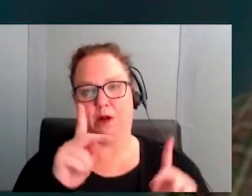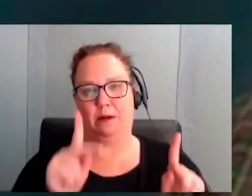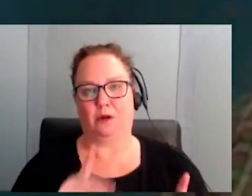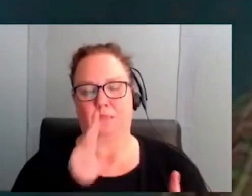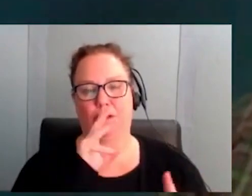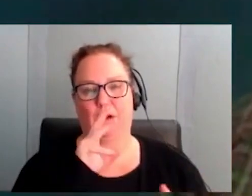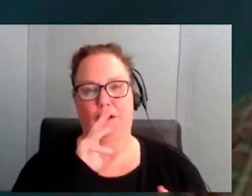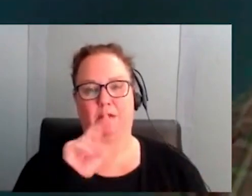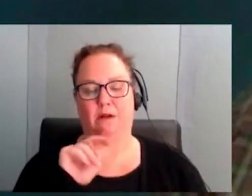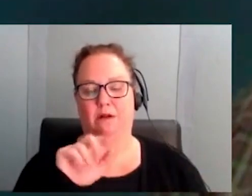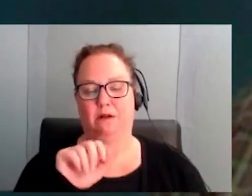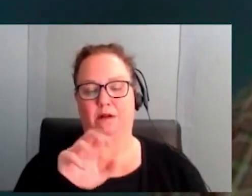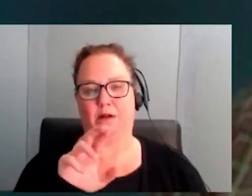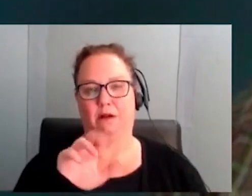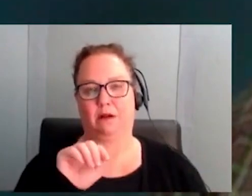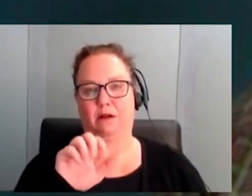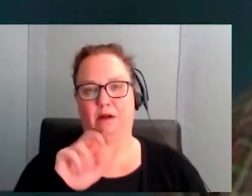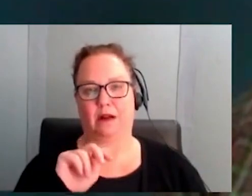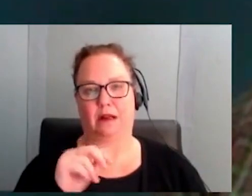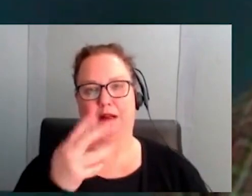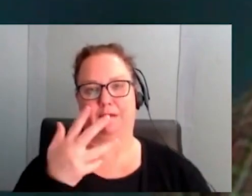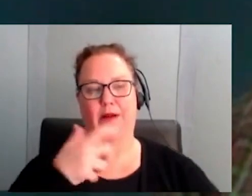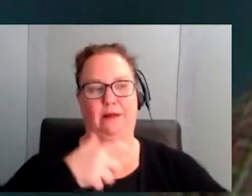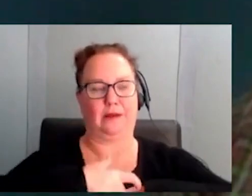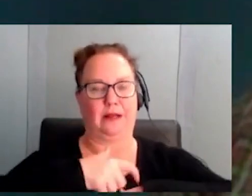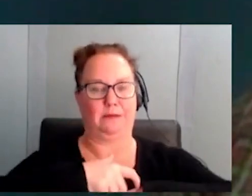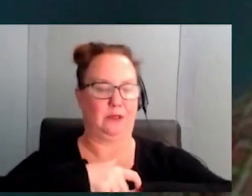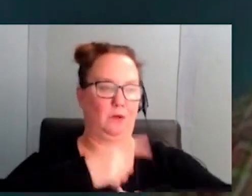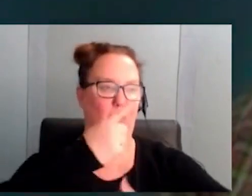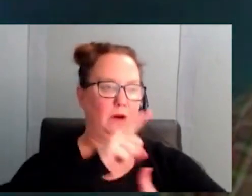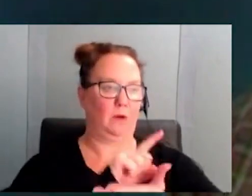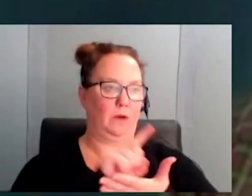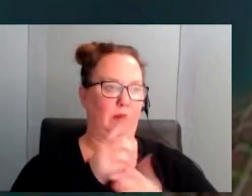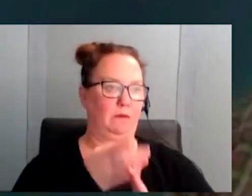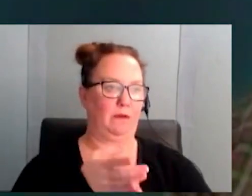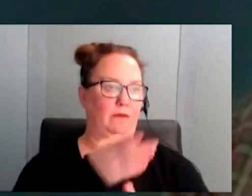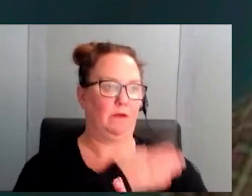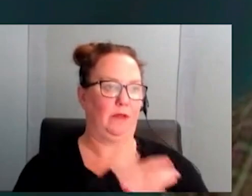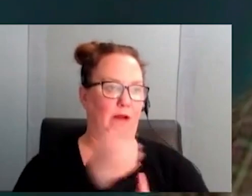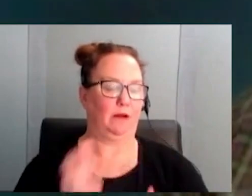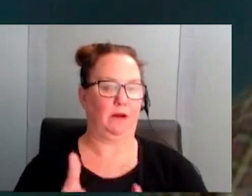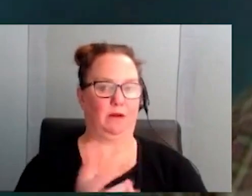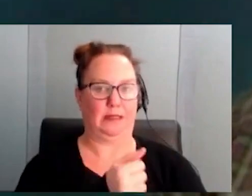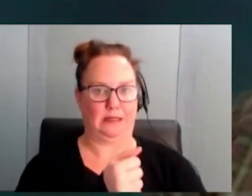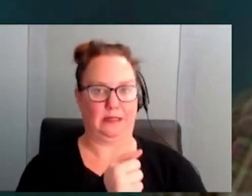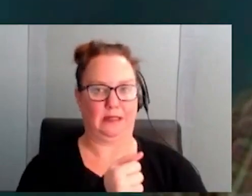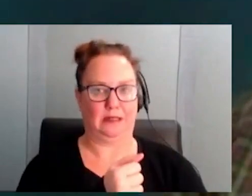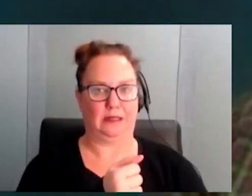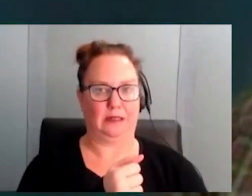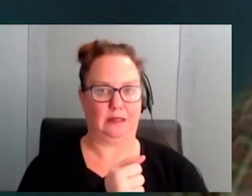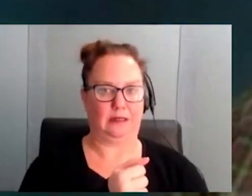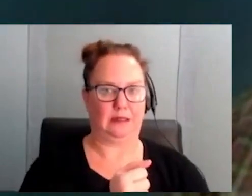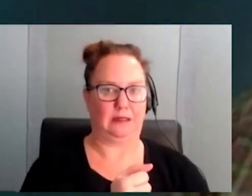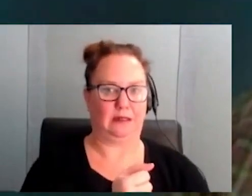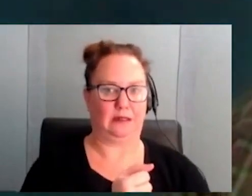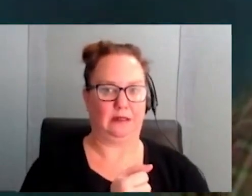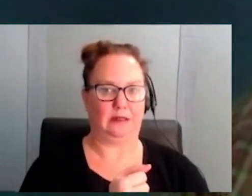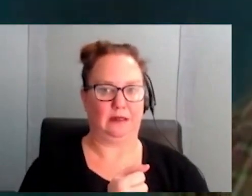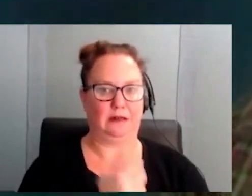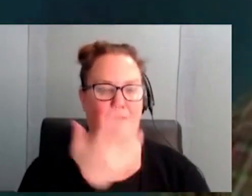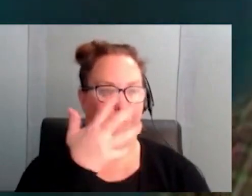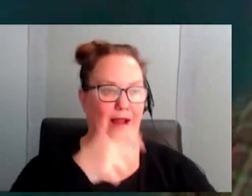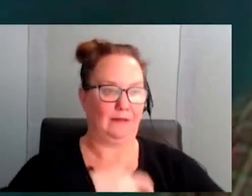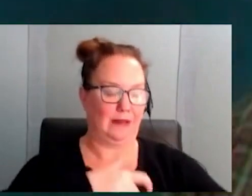was Narcan 5 times in the week prior to them actually being arrested. 5